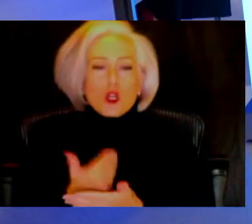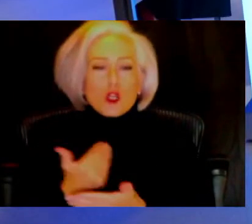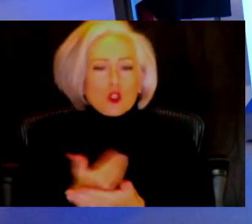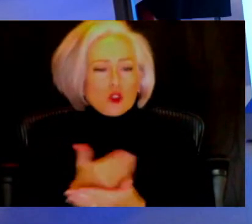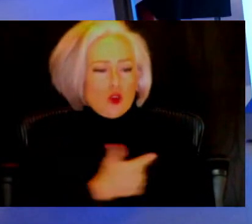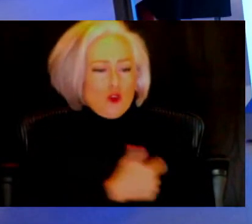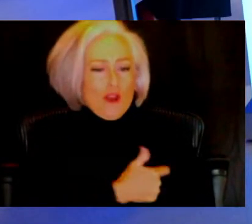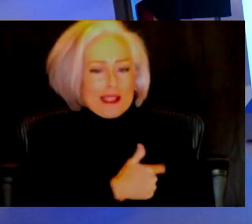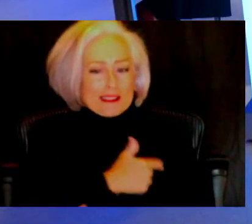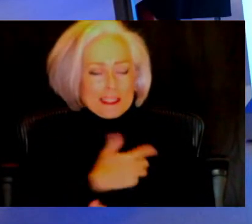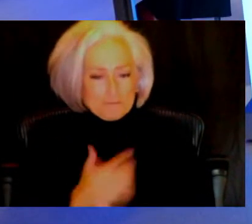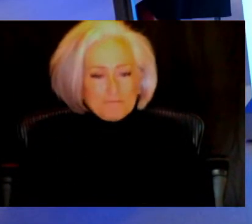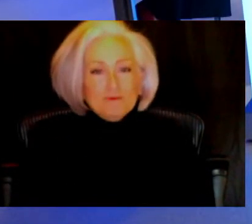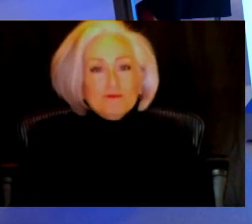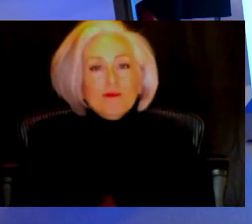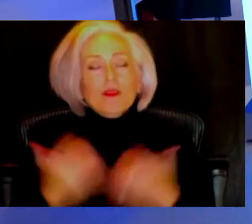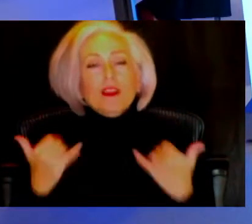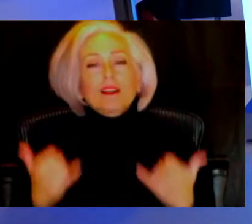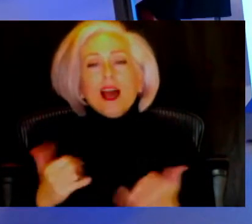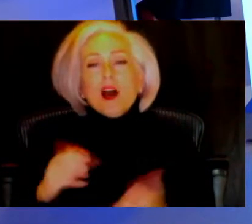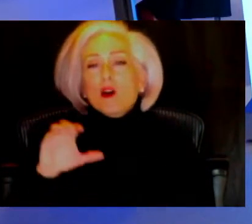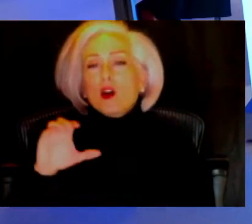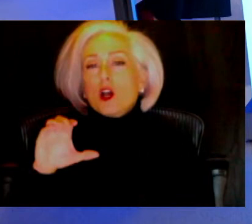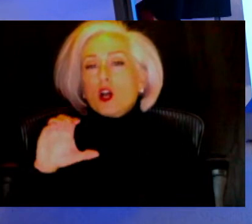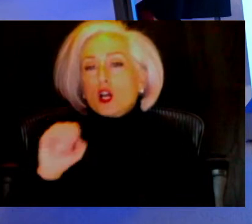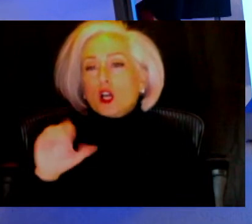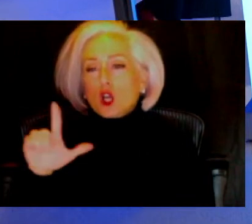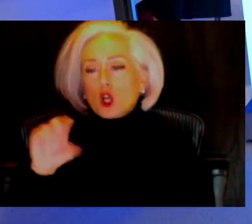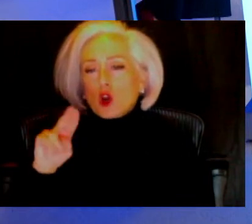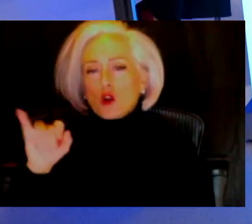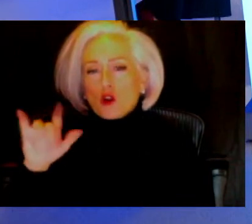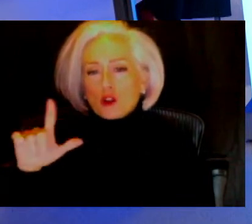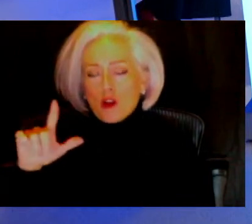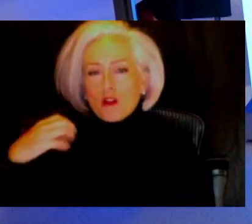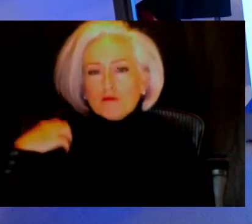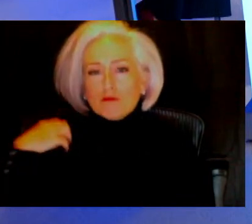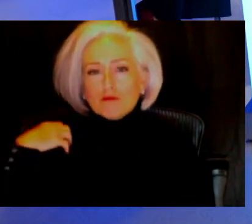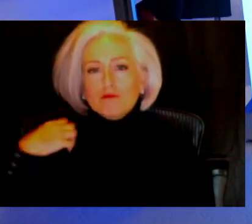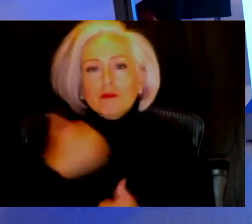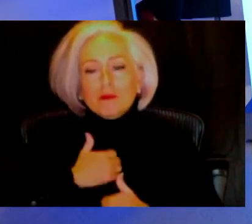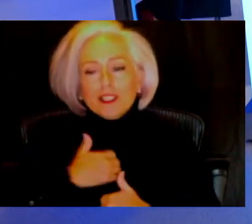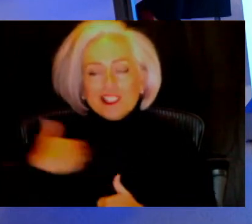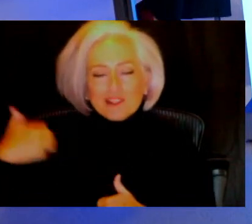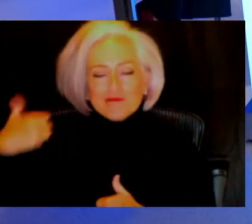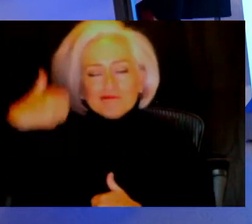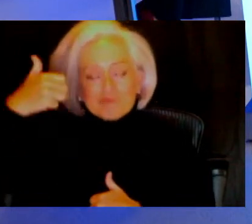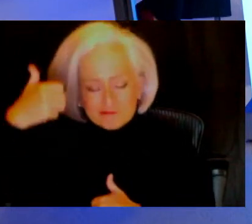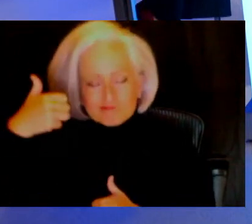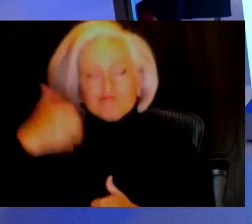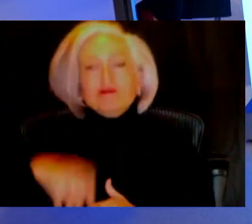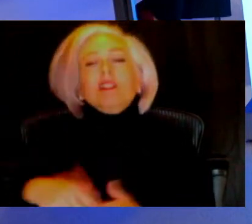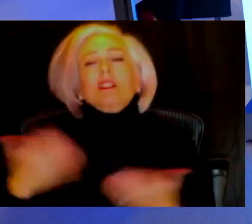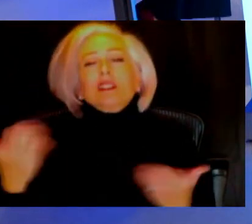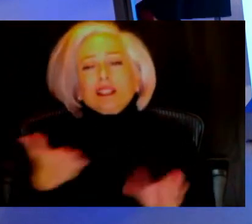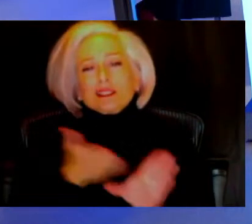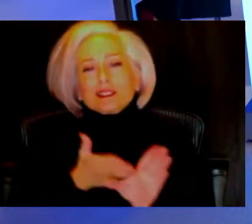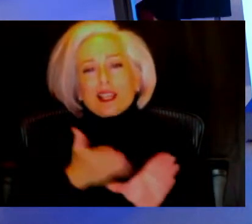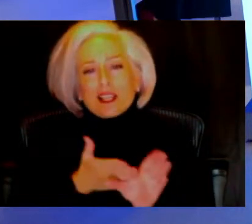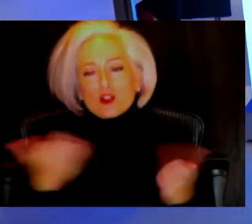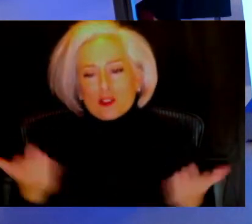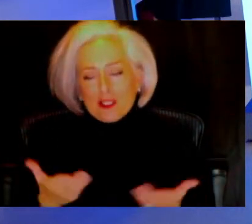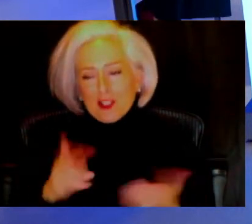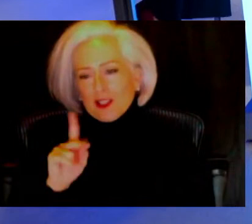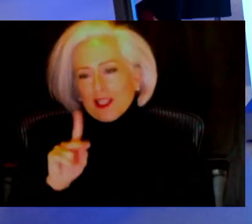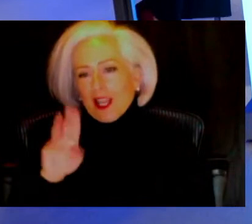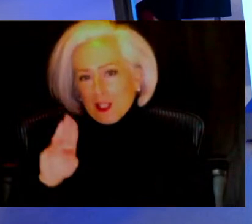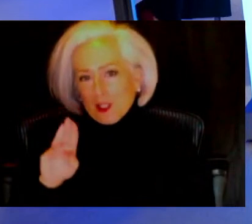guest today. Colonel Barry Browning is right here to my right. He is a senior administrator at adult psychiatry here at our health system. He is a